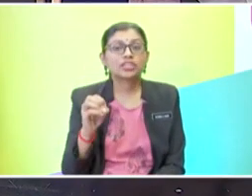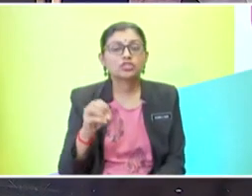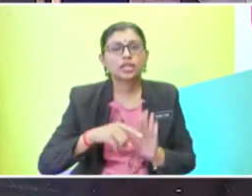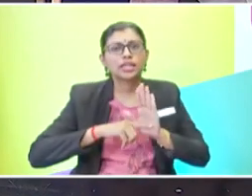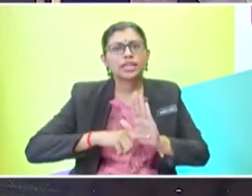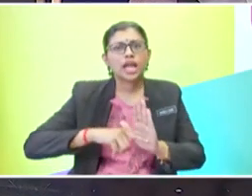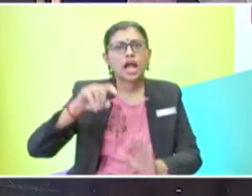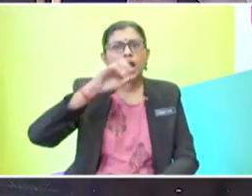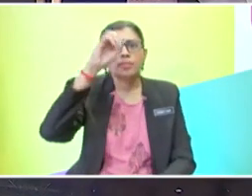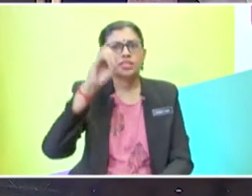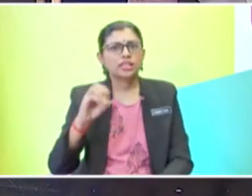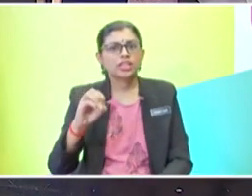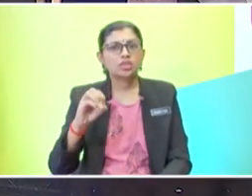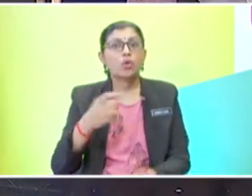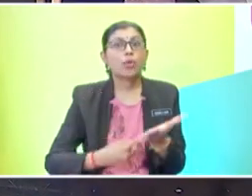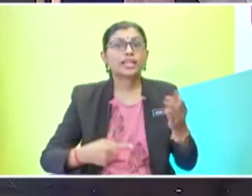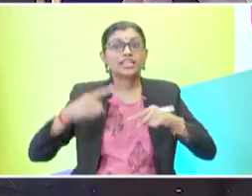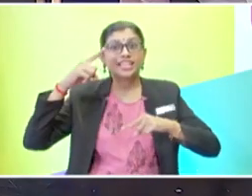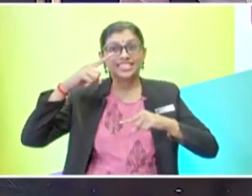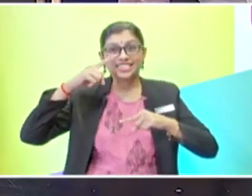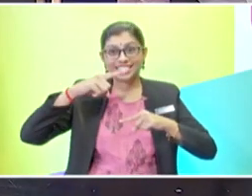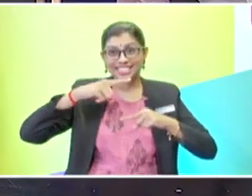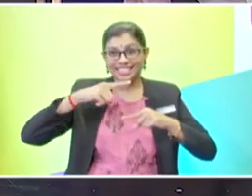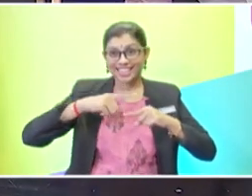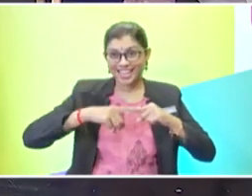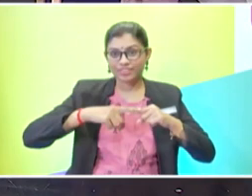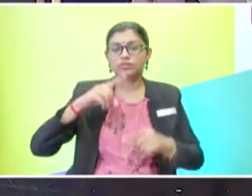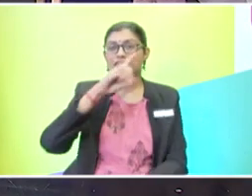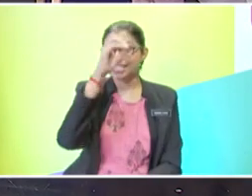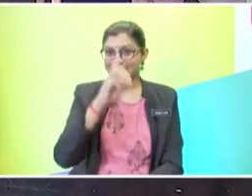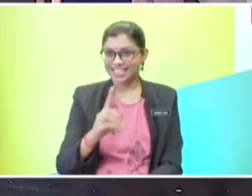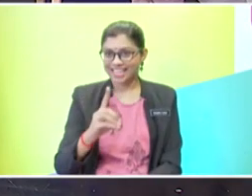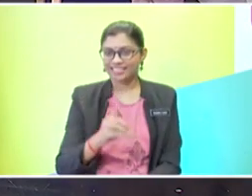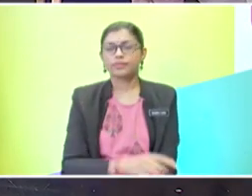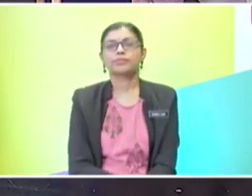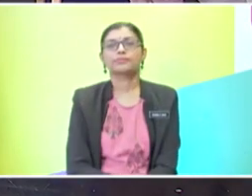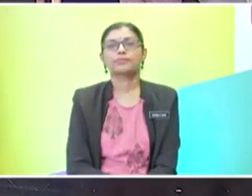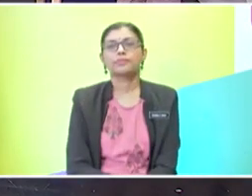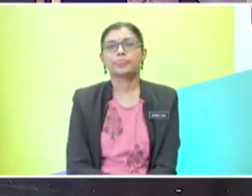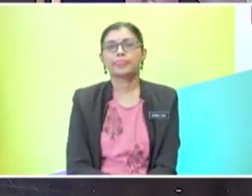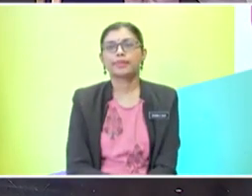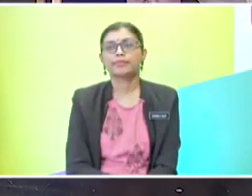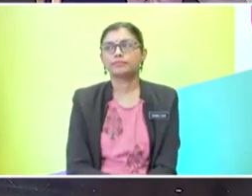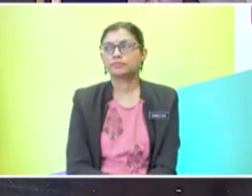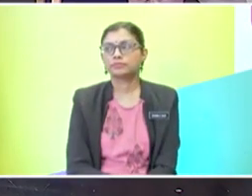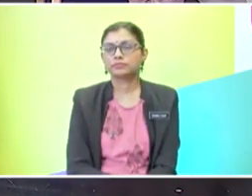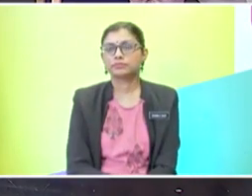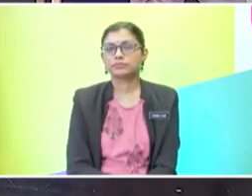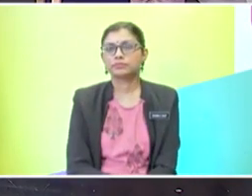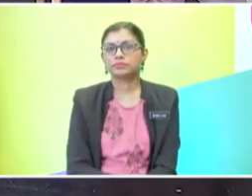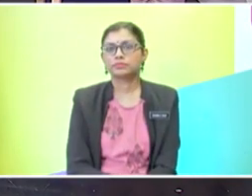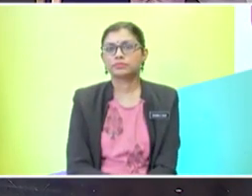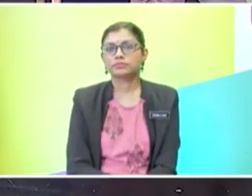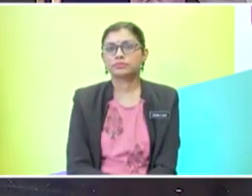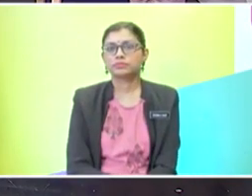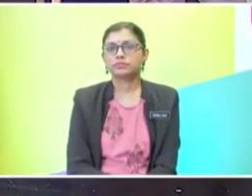would mean this is discount. You got the hint word correctly. Yes. Yeah, proud of you. Okay, so the next one that we have here, let